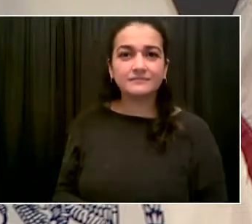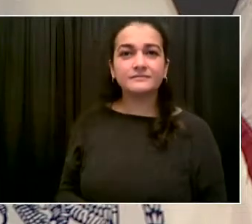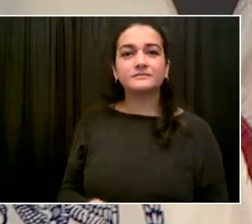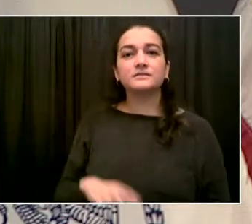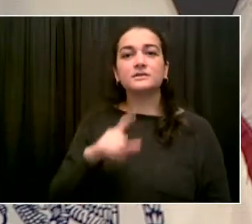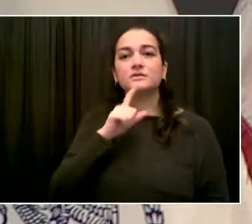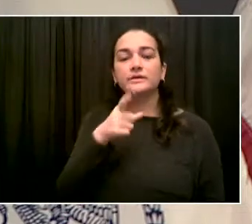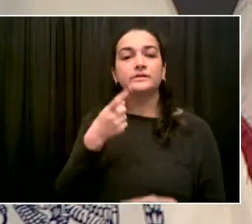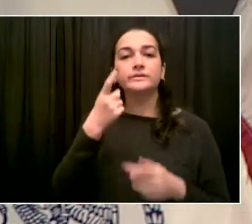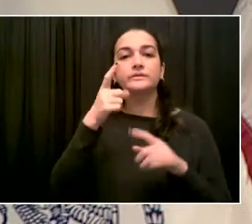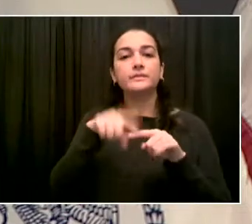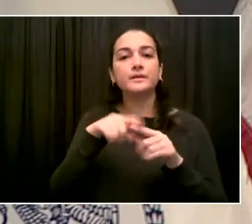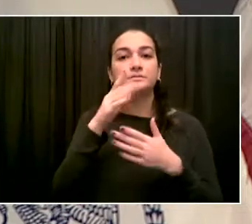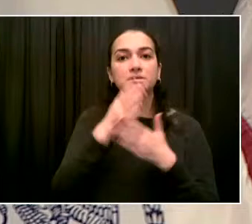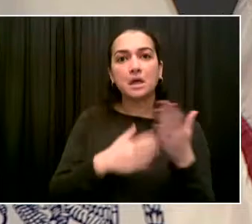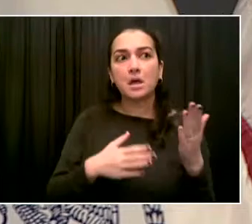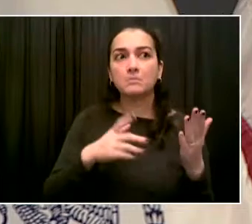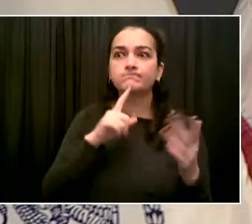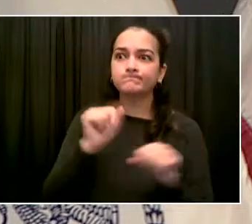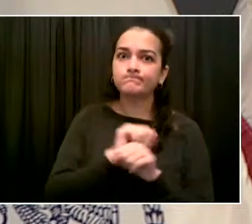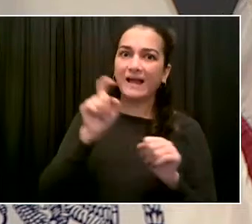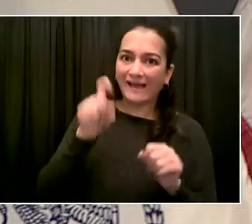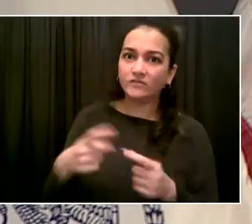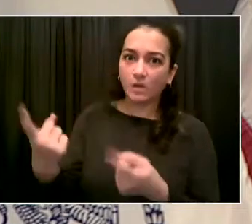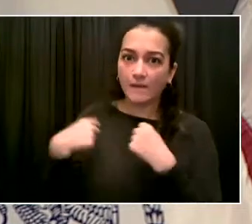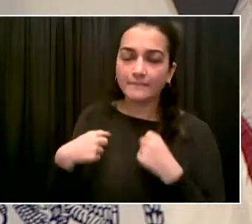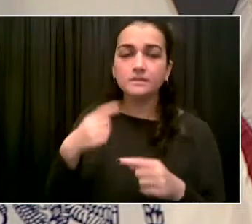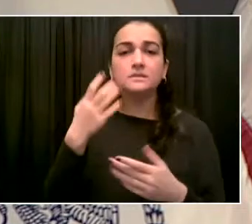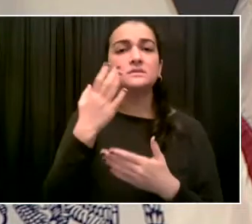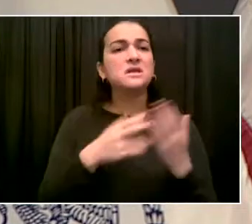next question goes to Violetta from Univision.